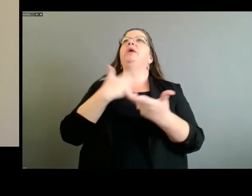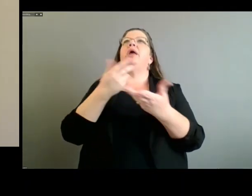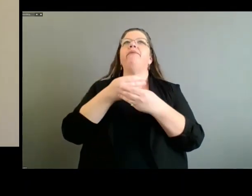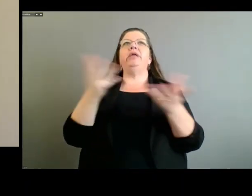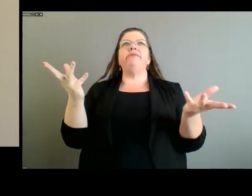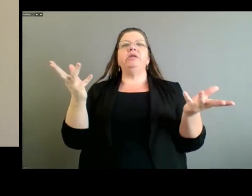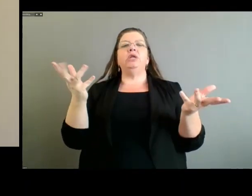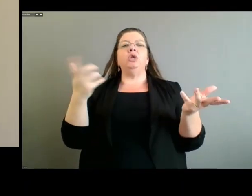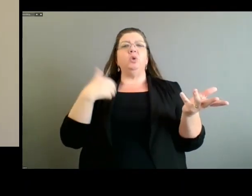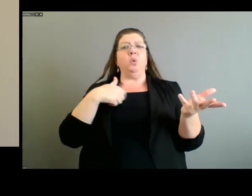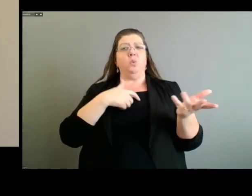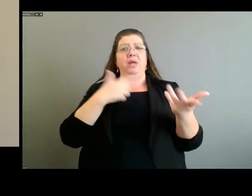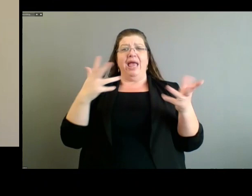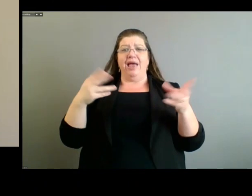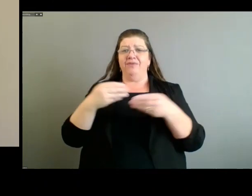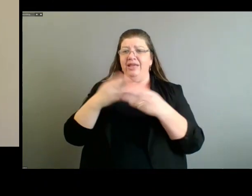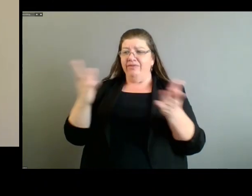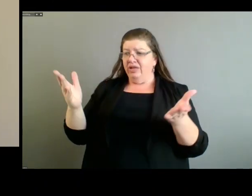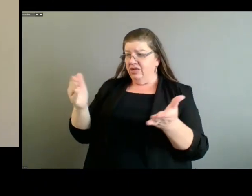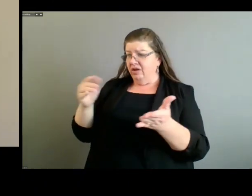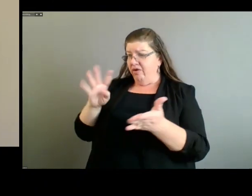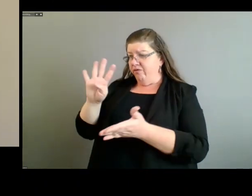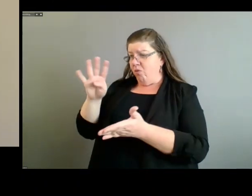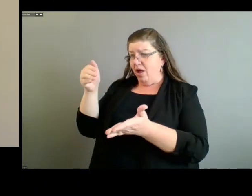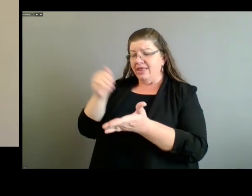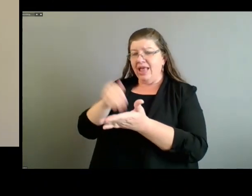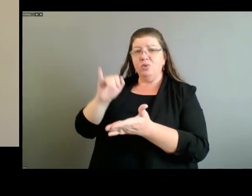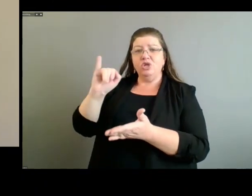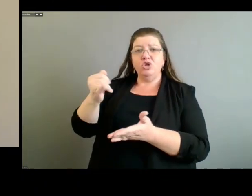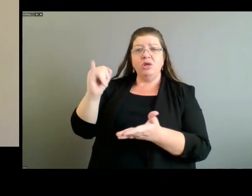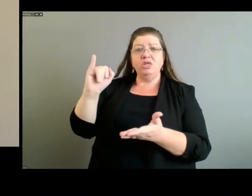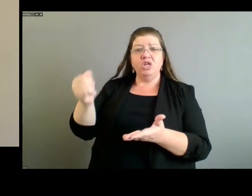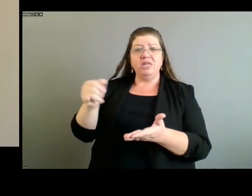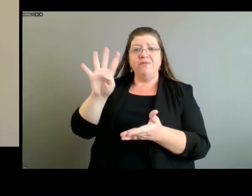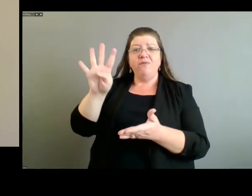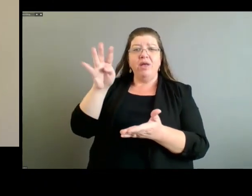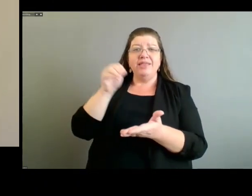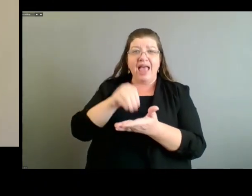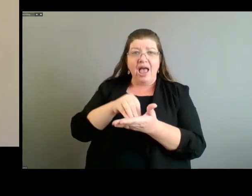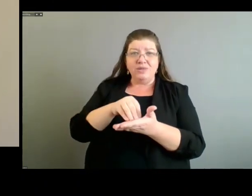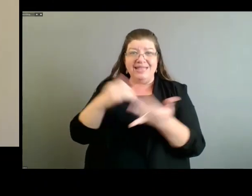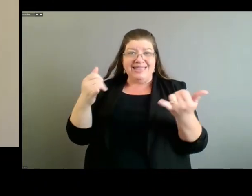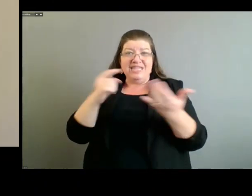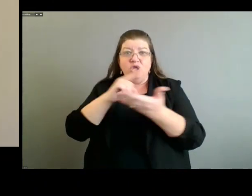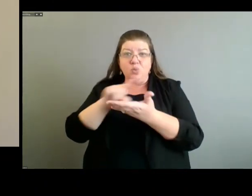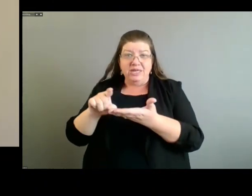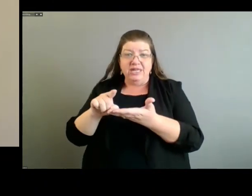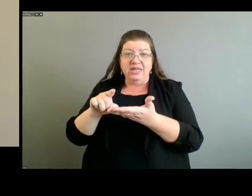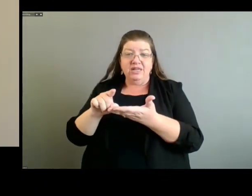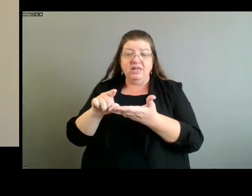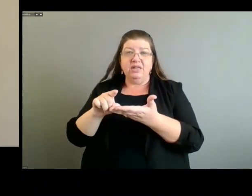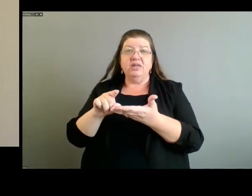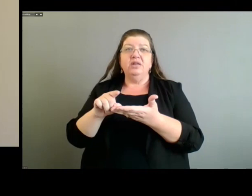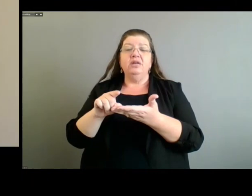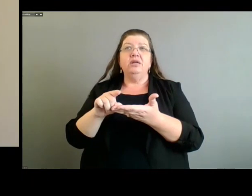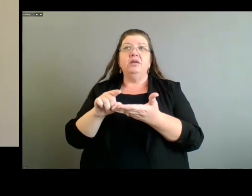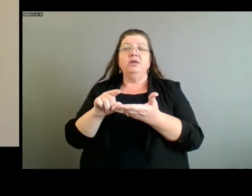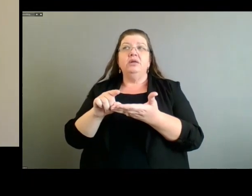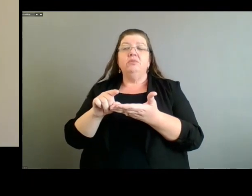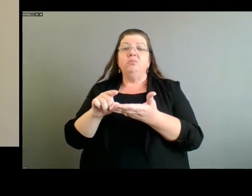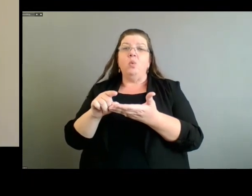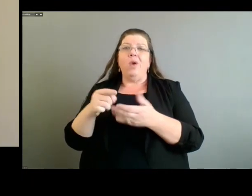will have given 4,000 of the Johnson & Johnson vaccines this week, and we had